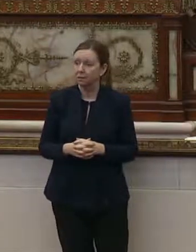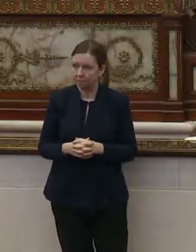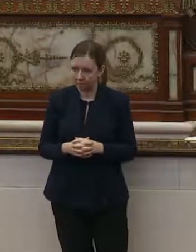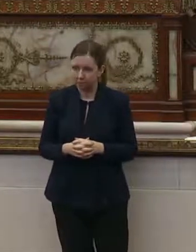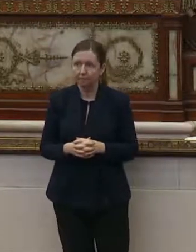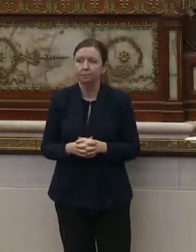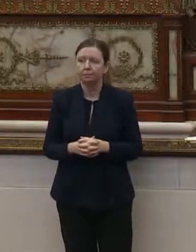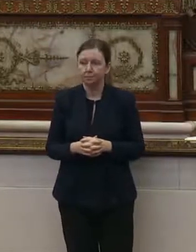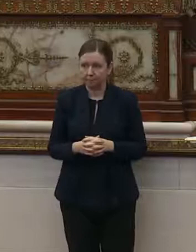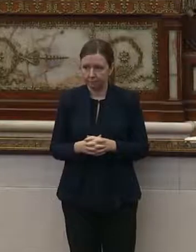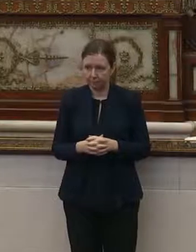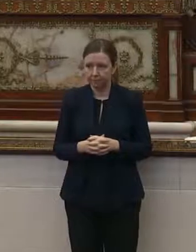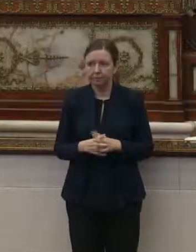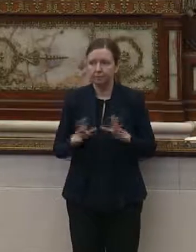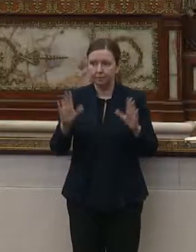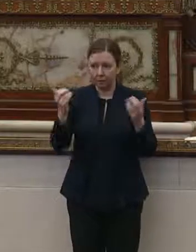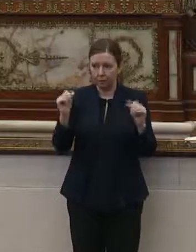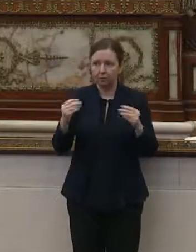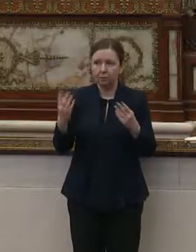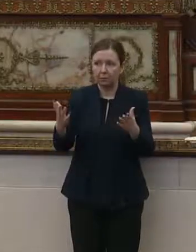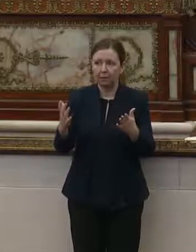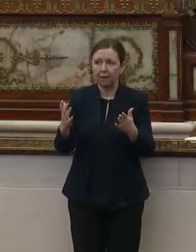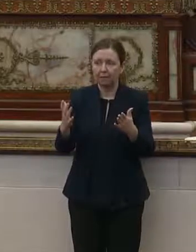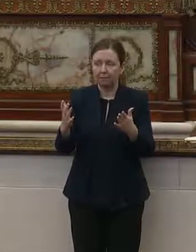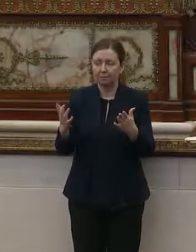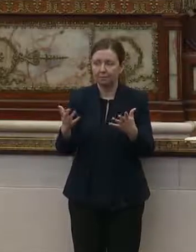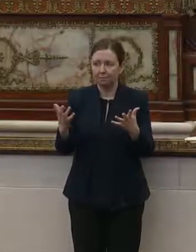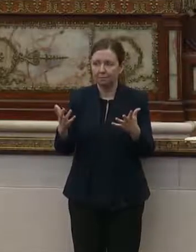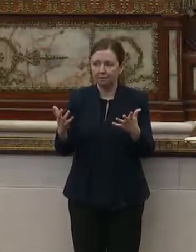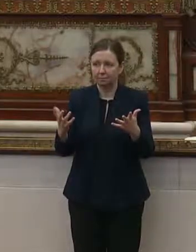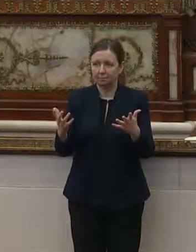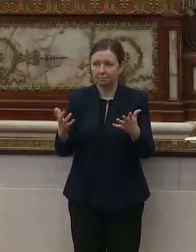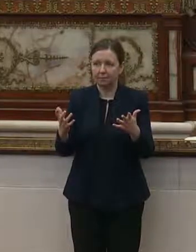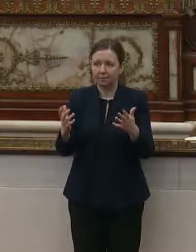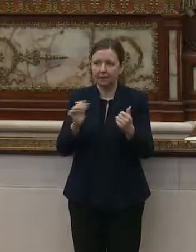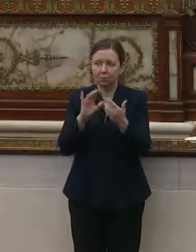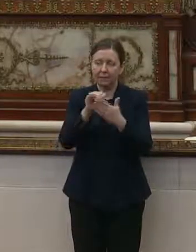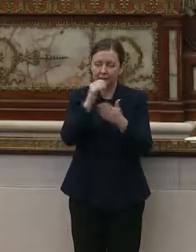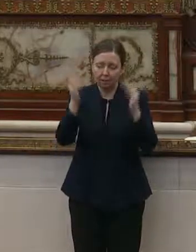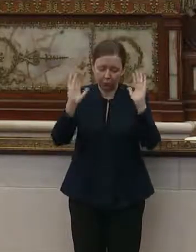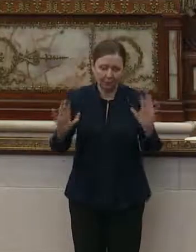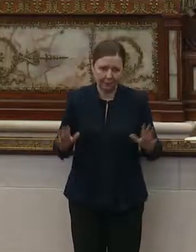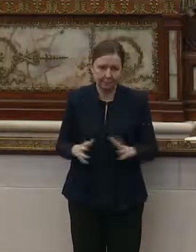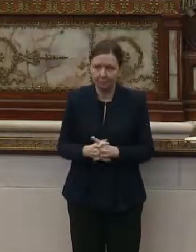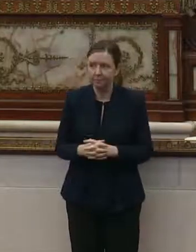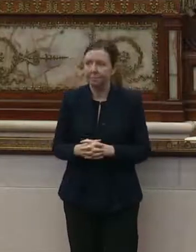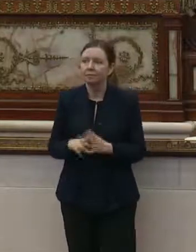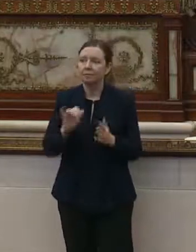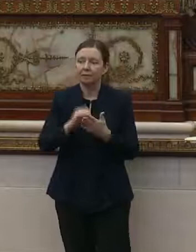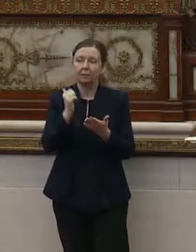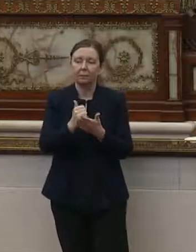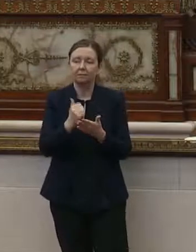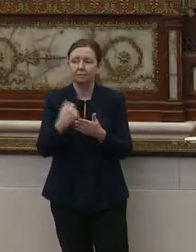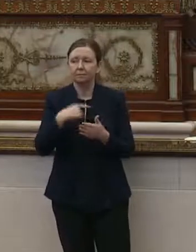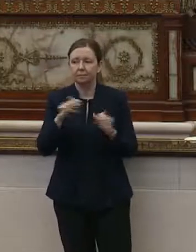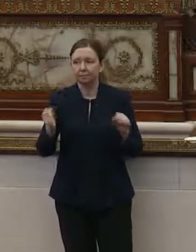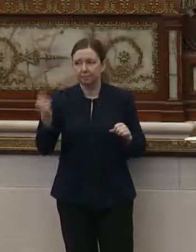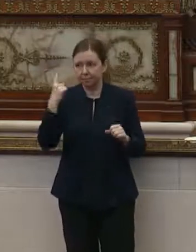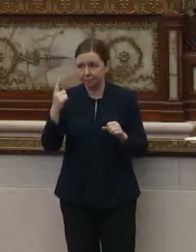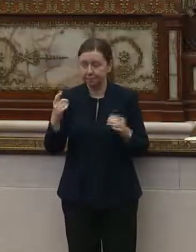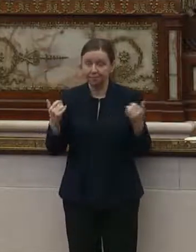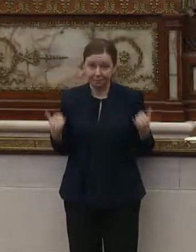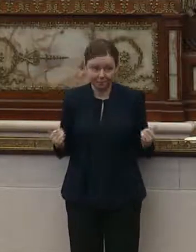Let me see, but I'll try to provide it in a way that isn't overwhelming. Okay, that would be helpful so that we can